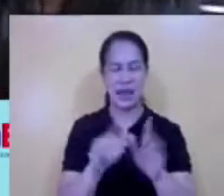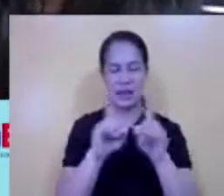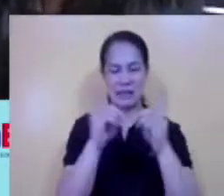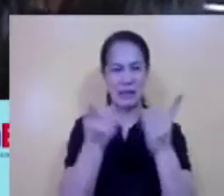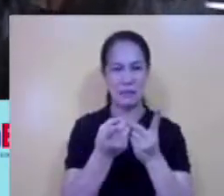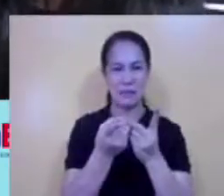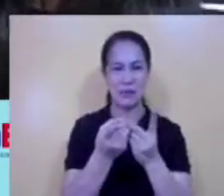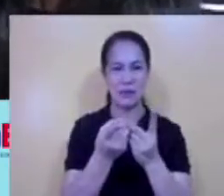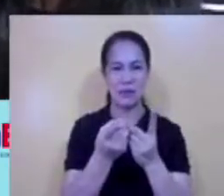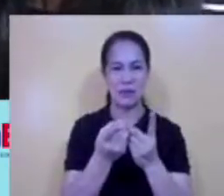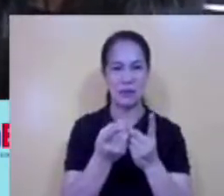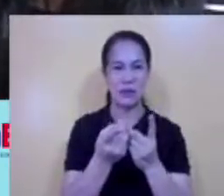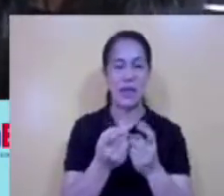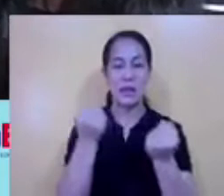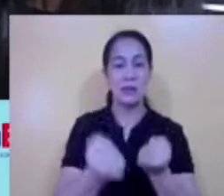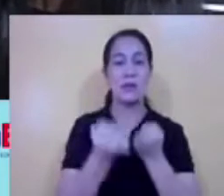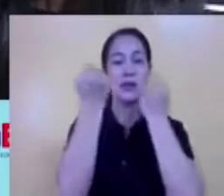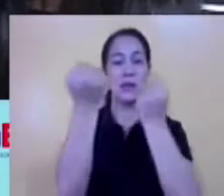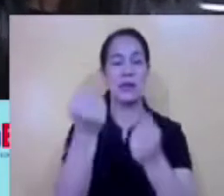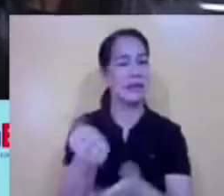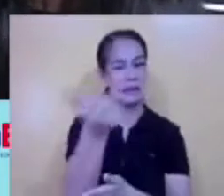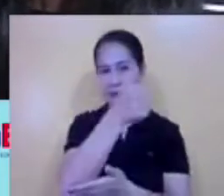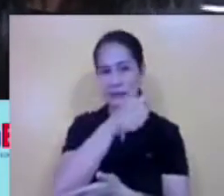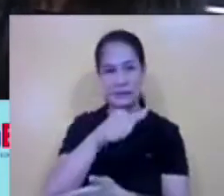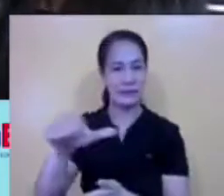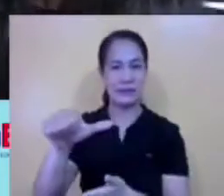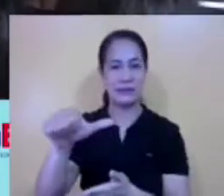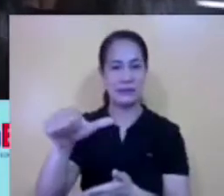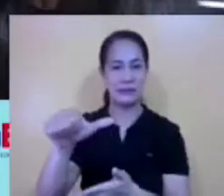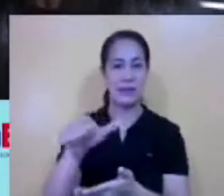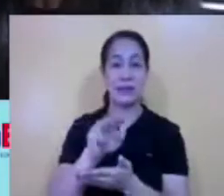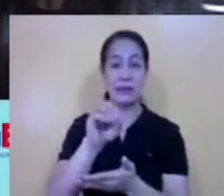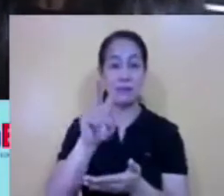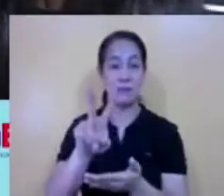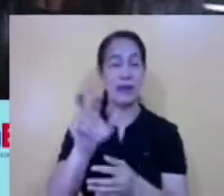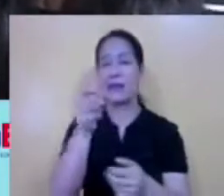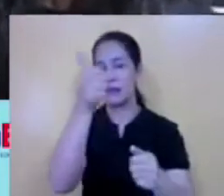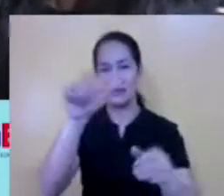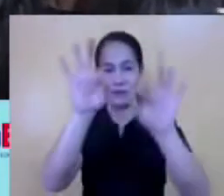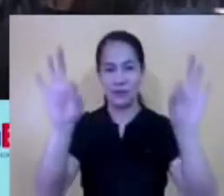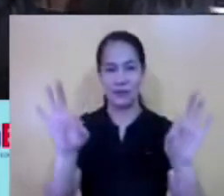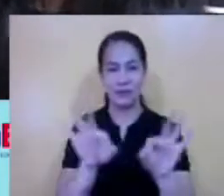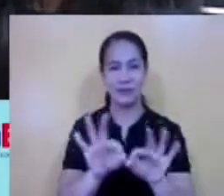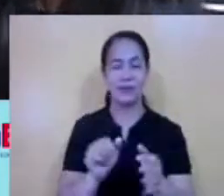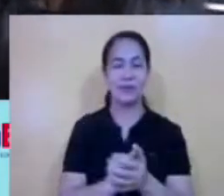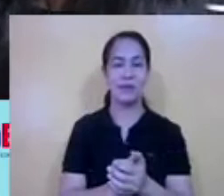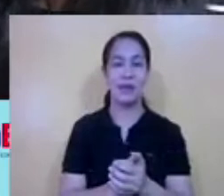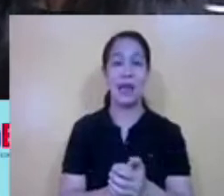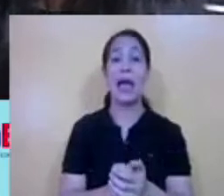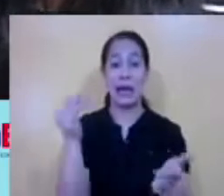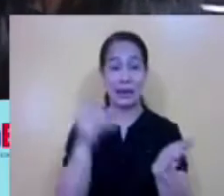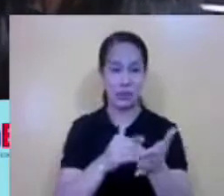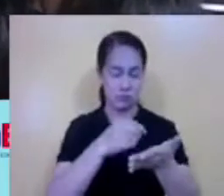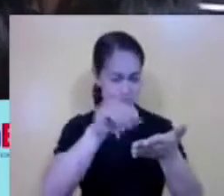you may submit any your MOVs in any form. But again, please double check with your rater